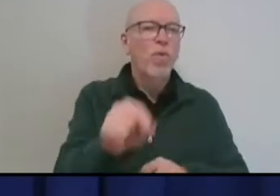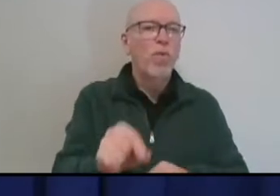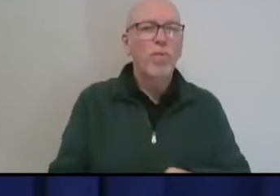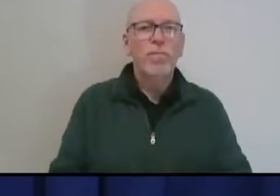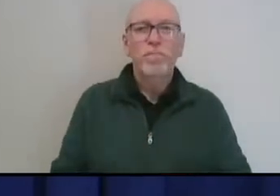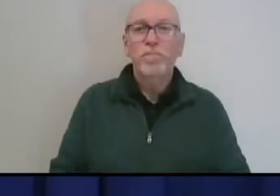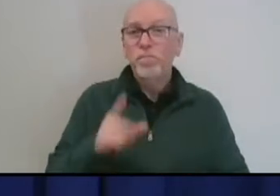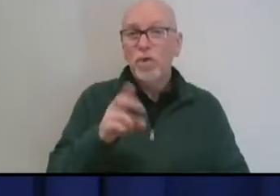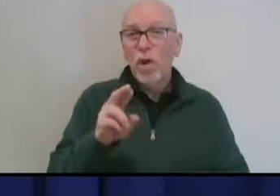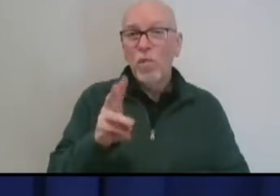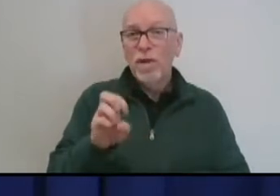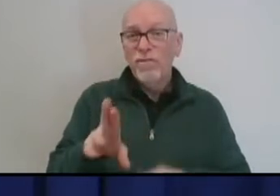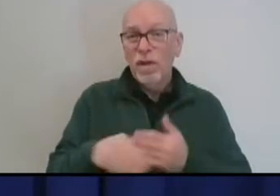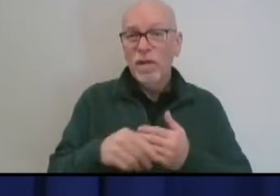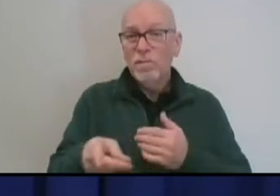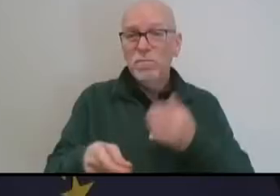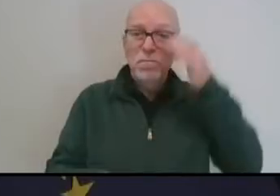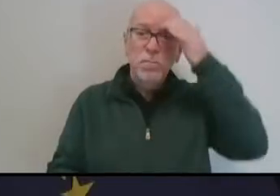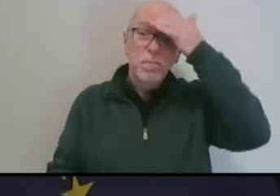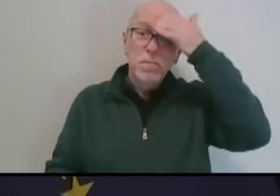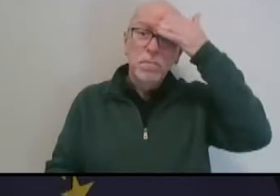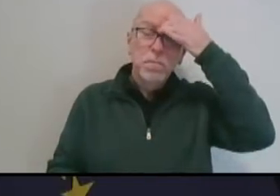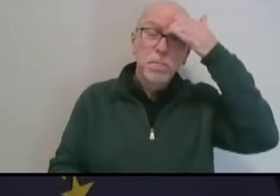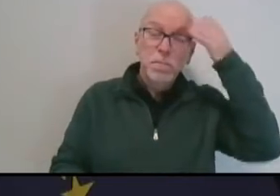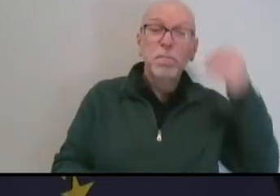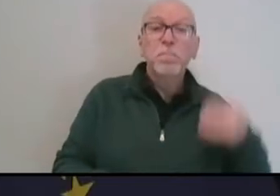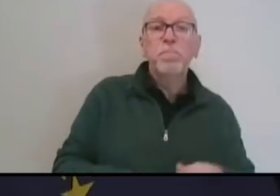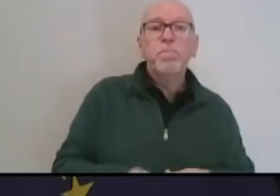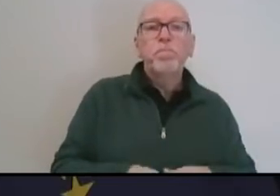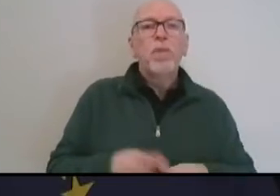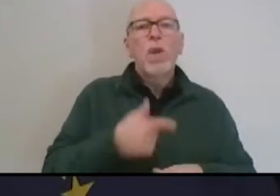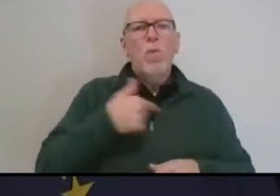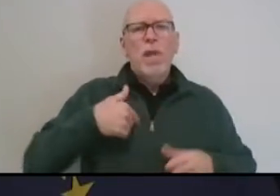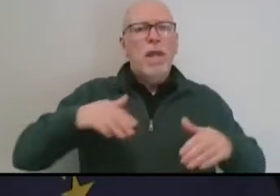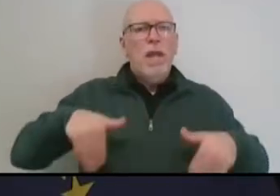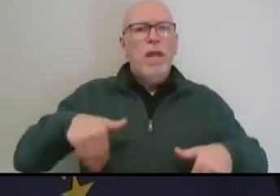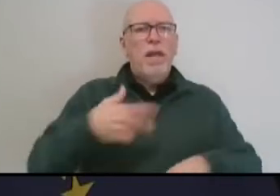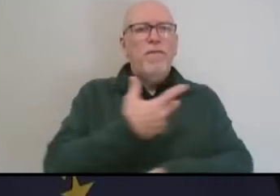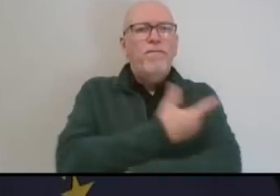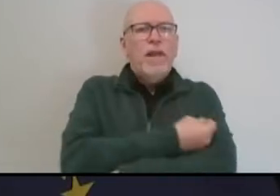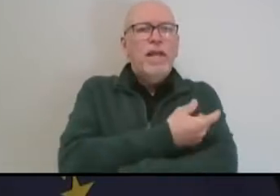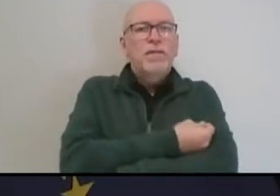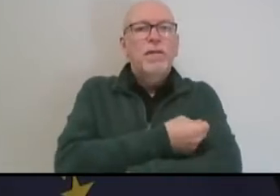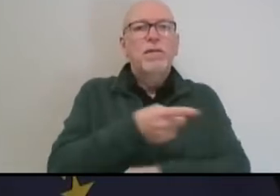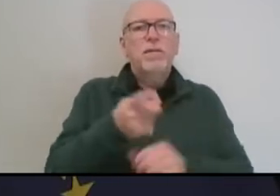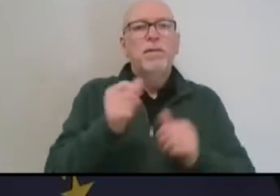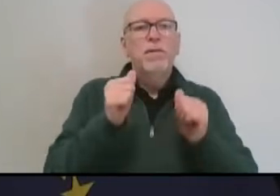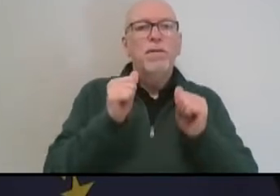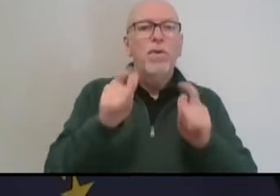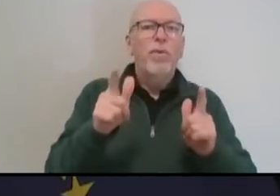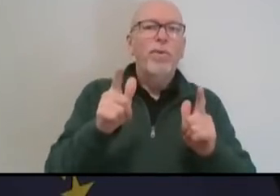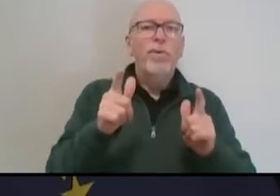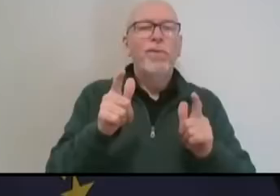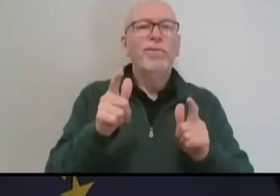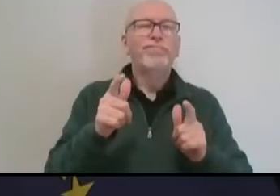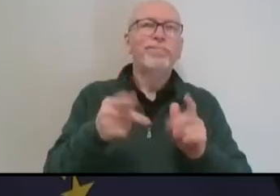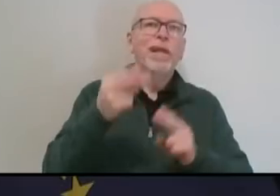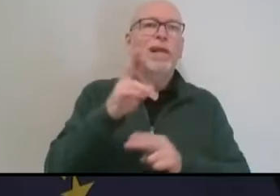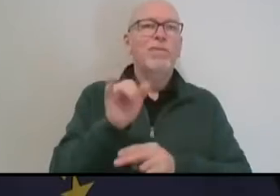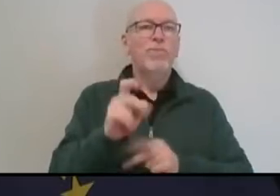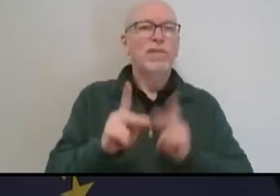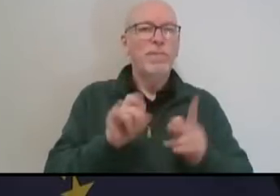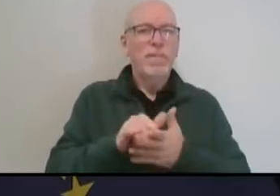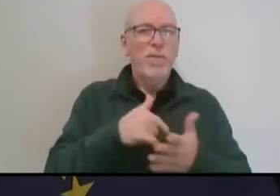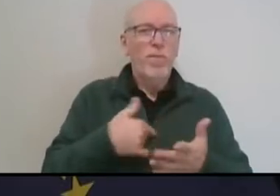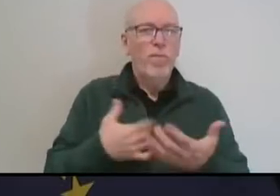want to address the other question? So we have not vaccinated all the vulnerable Hoosiers that we would like to vaccinate